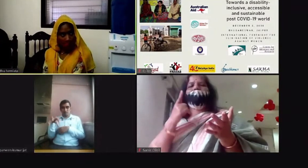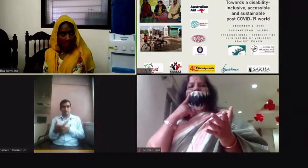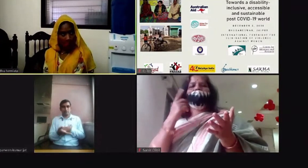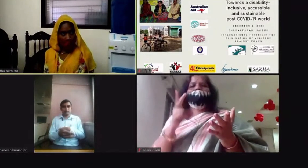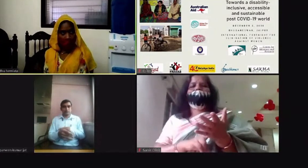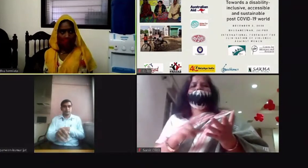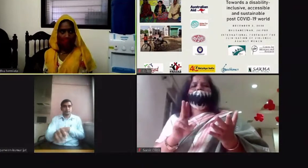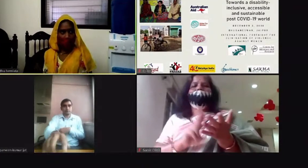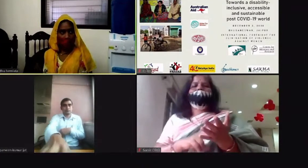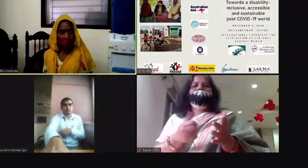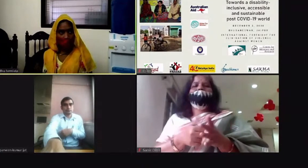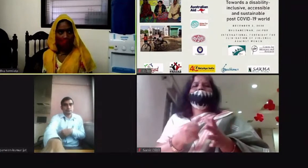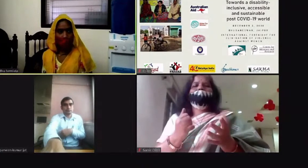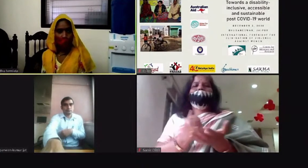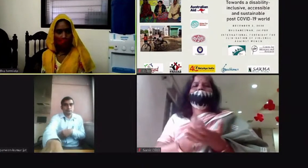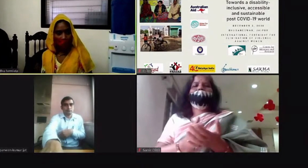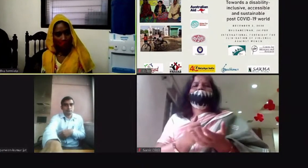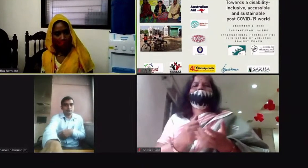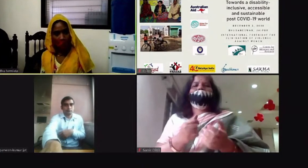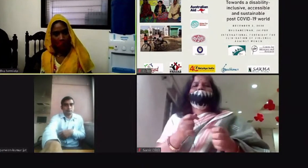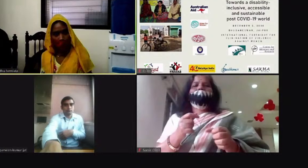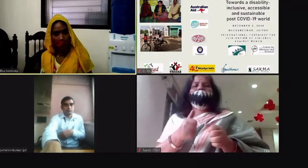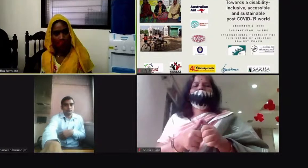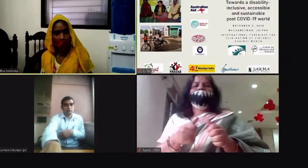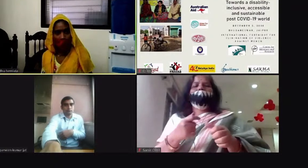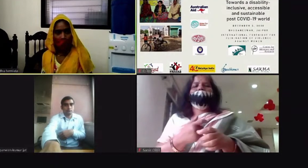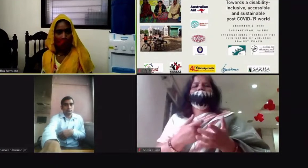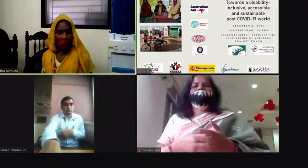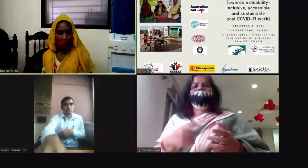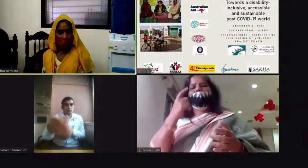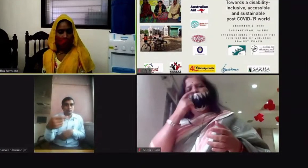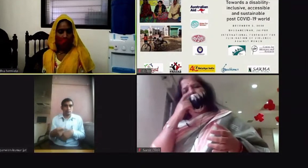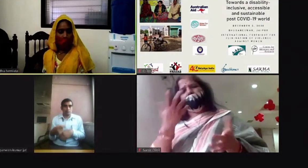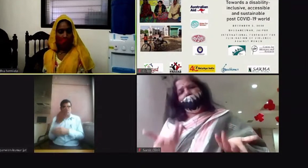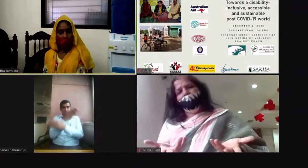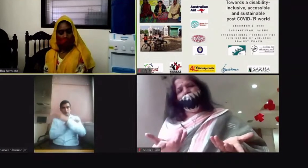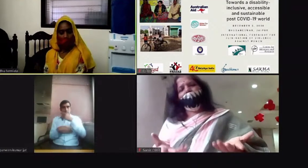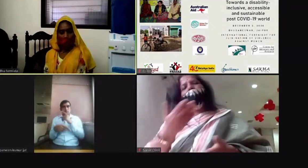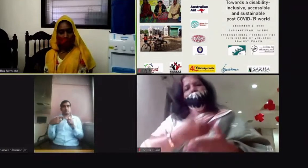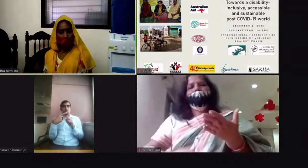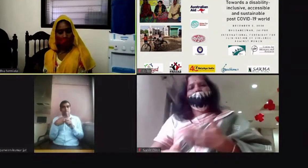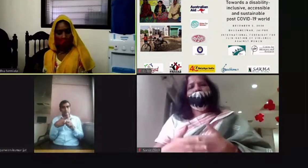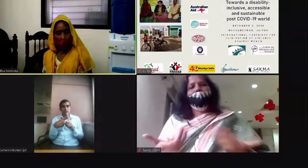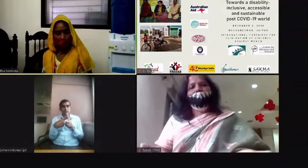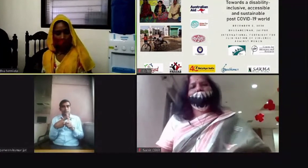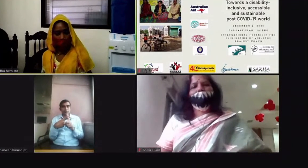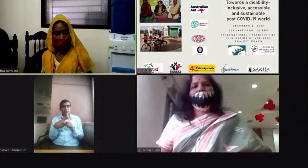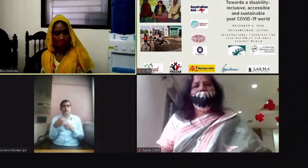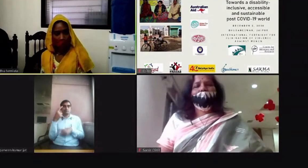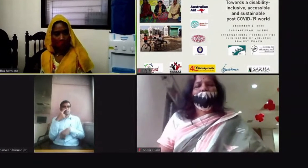She's from Rajiv Nagar Kachi Basti, and she's differently abled and also a woman.